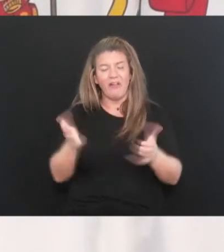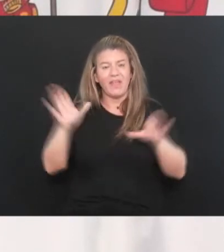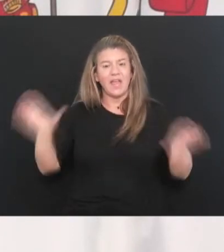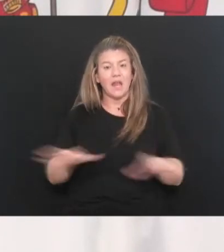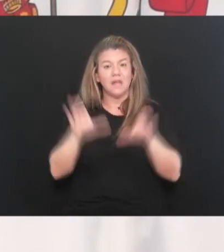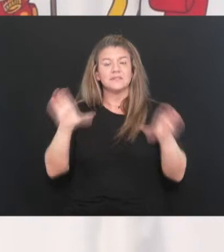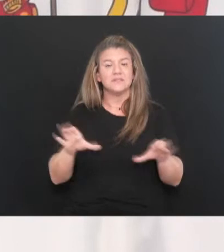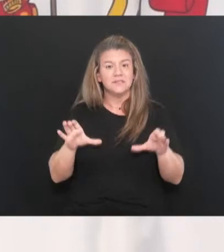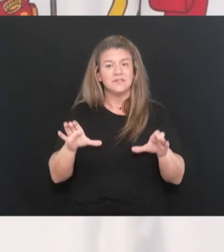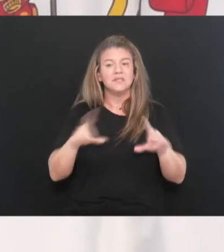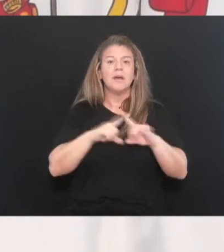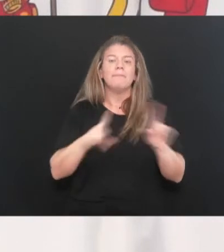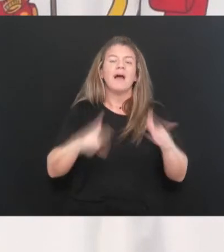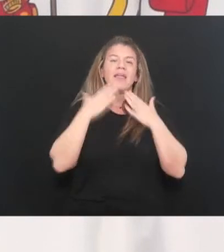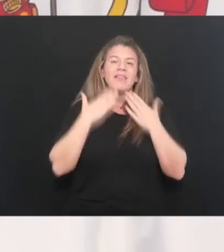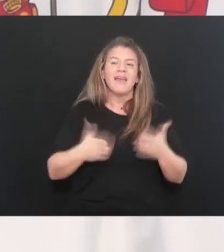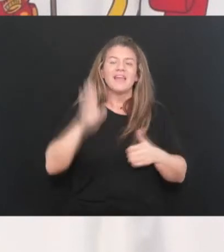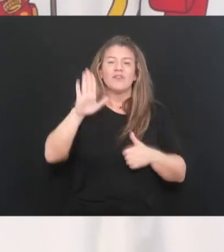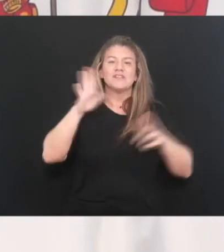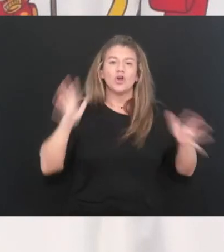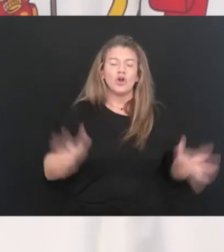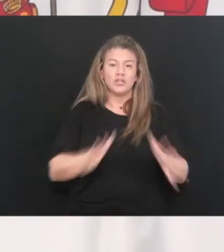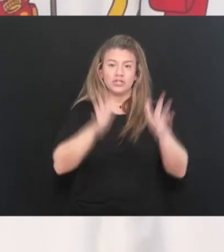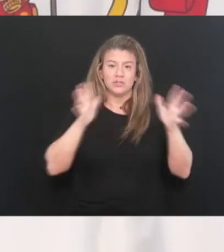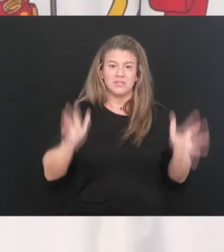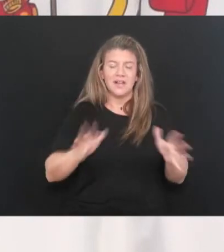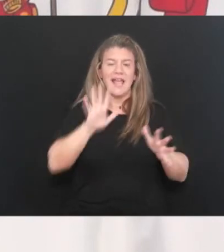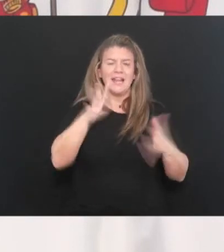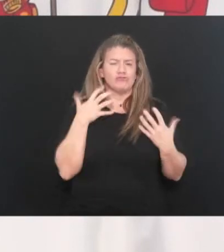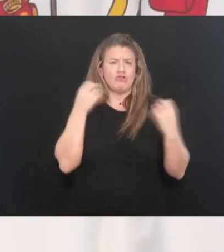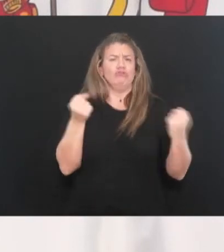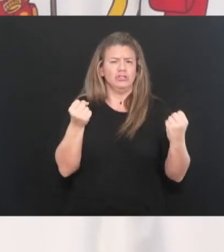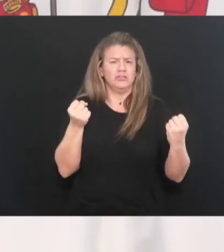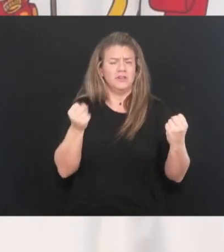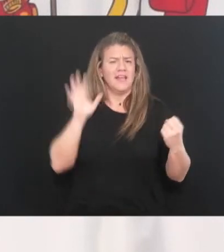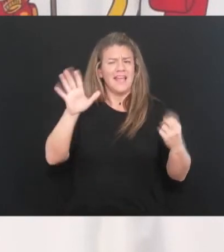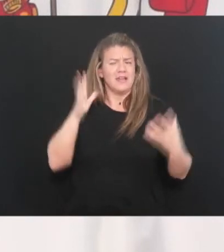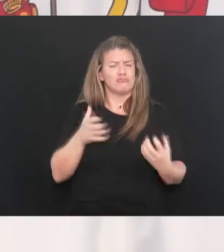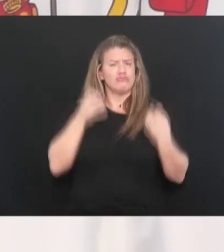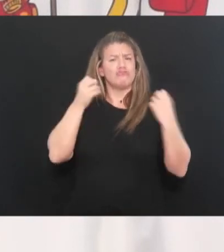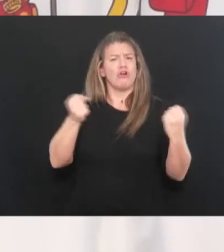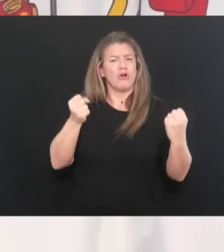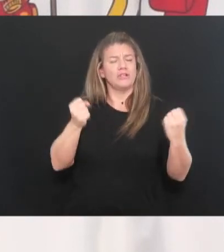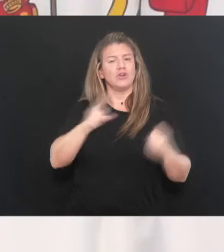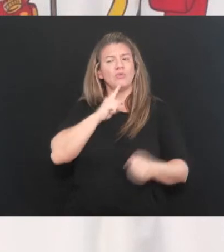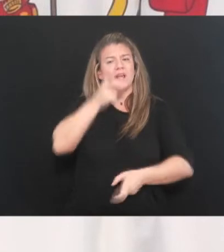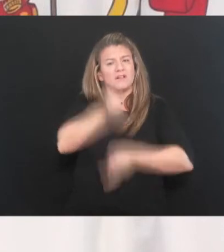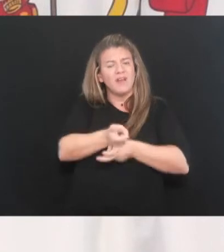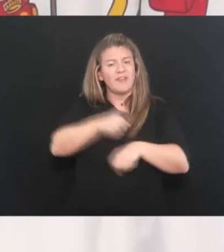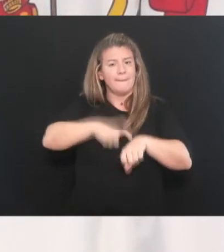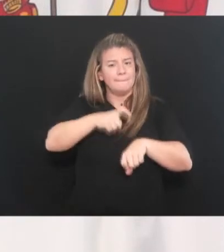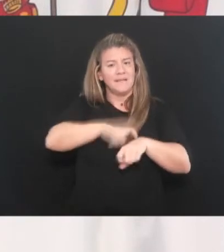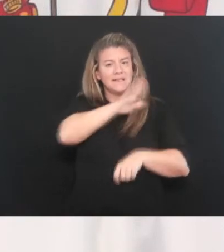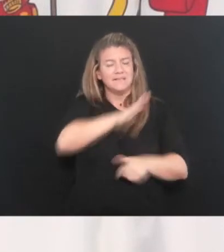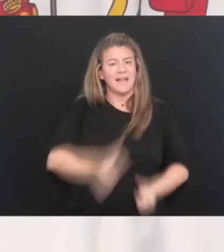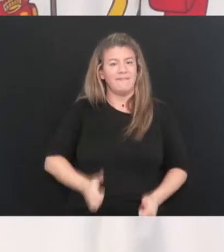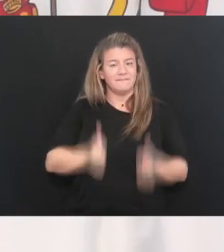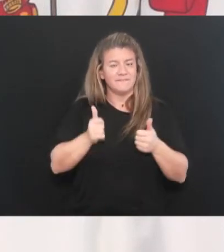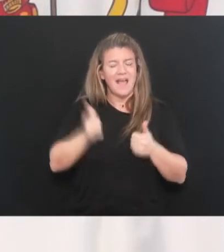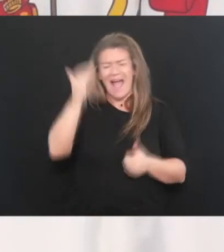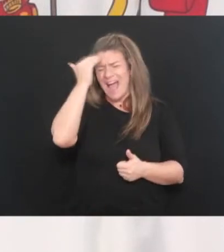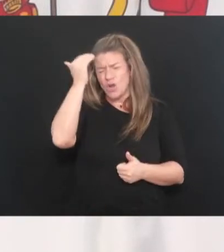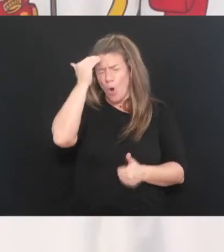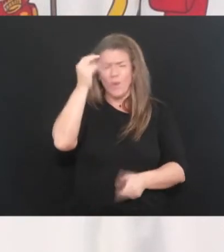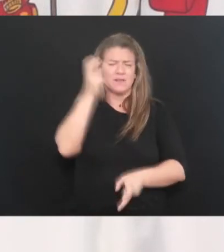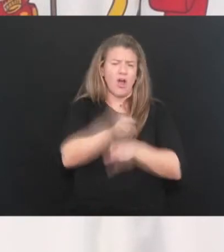time. But thanks for his courage to stay in a really tough time. I know he's having a really